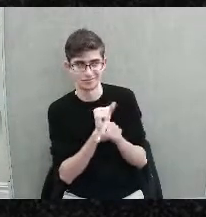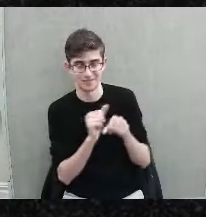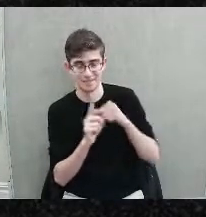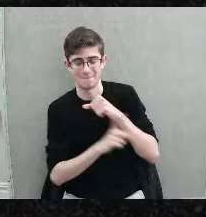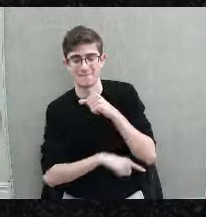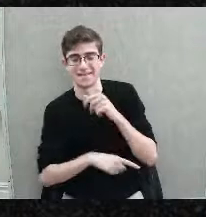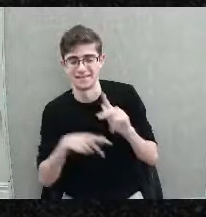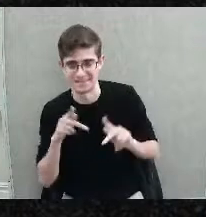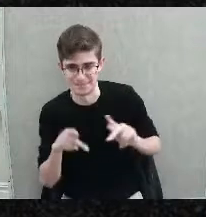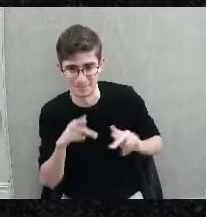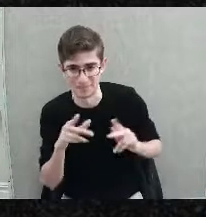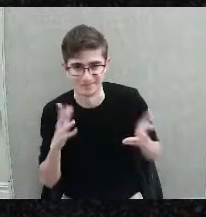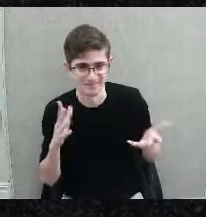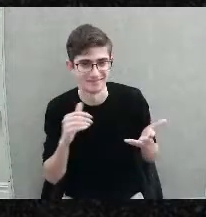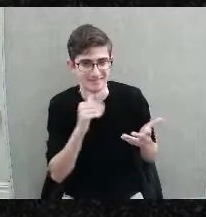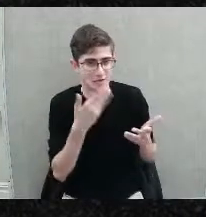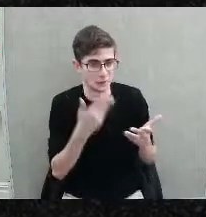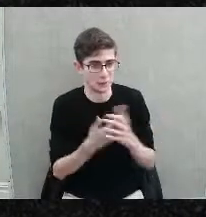people.